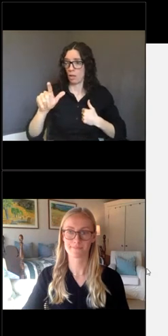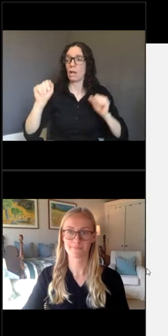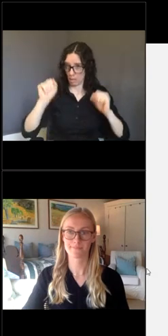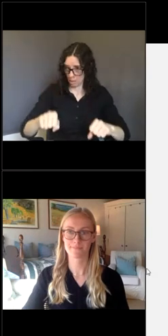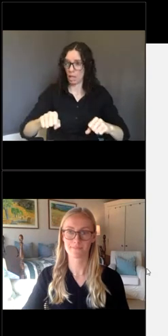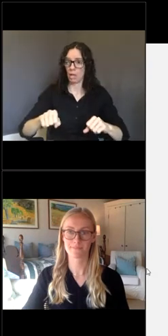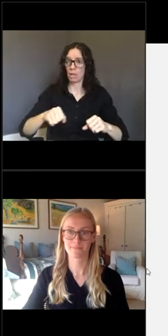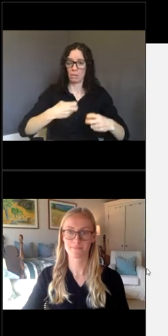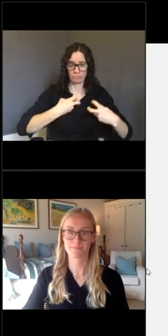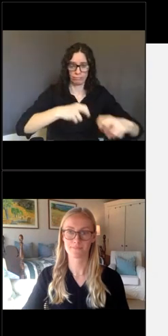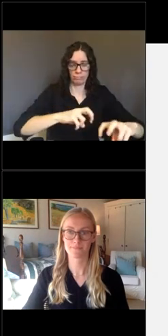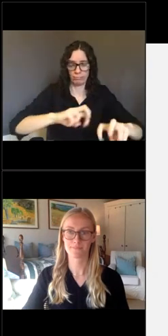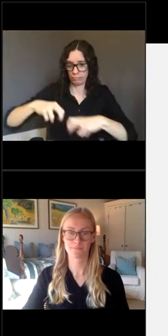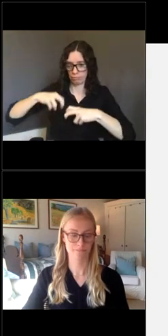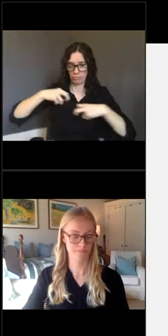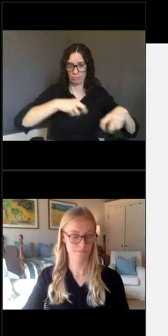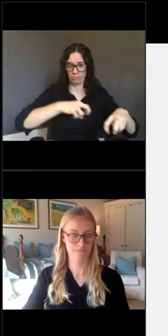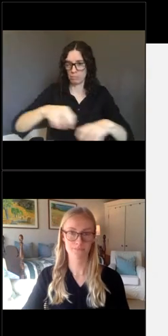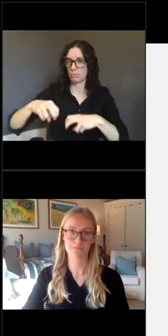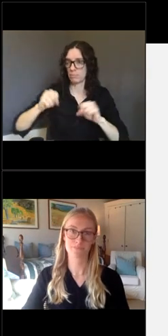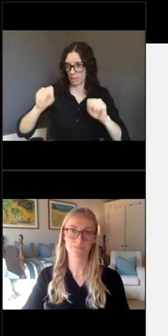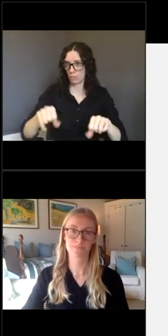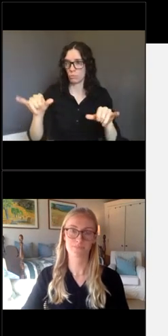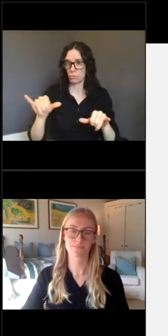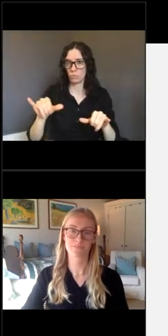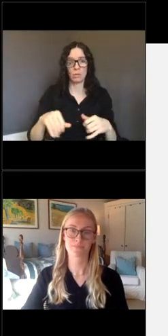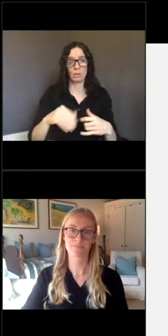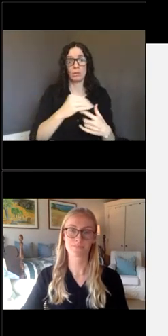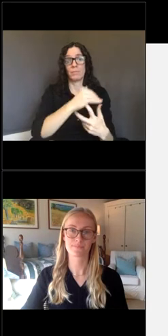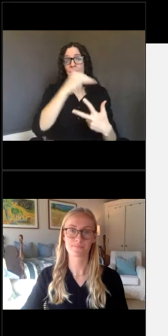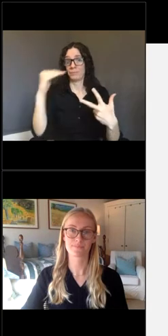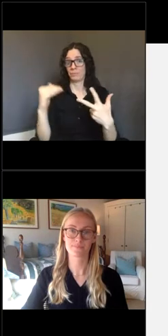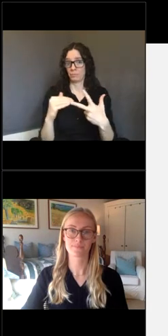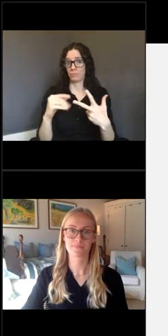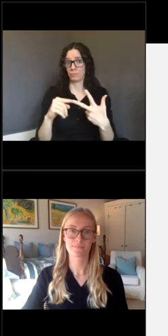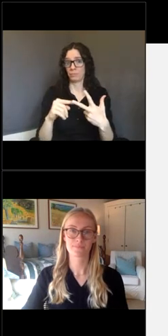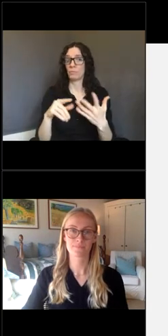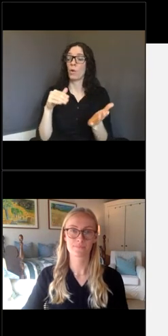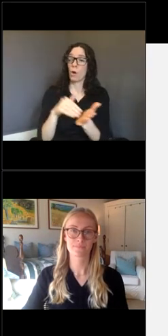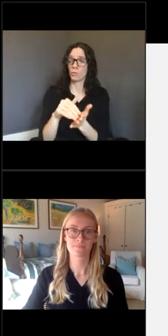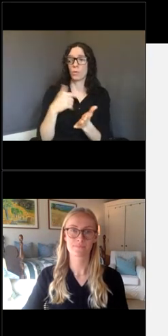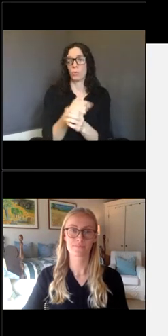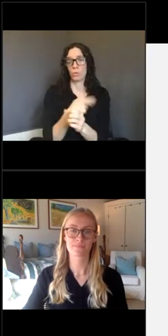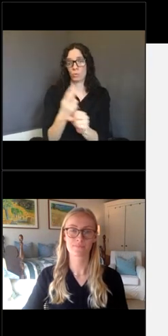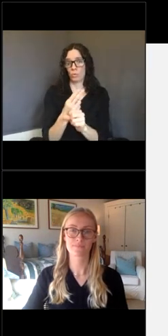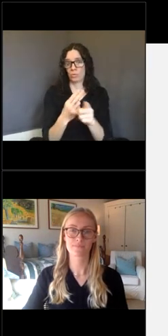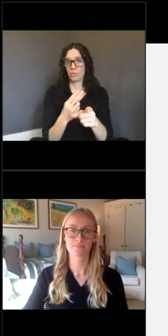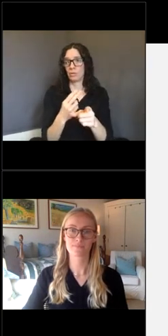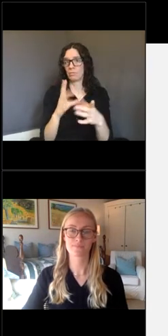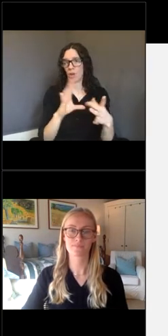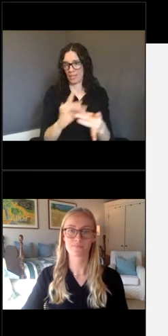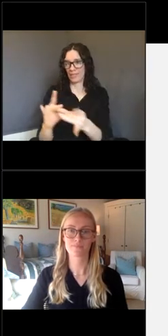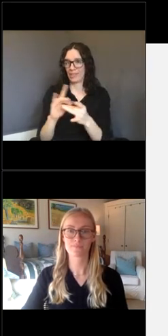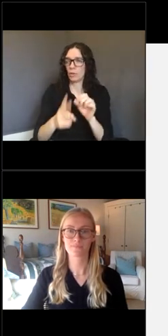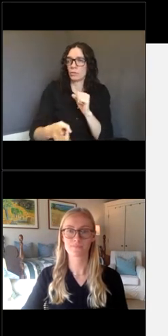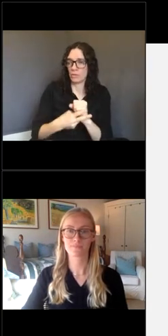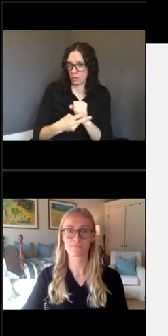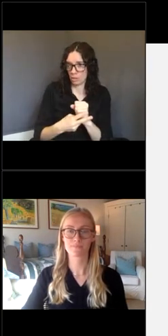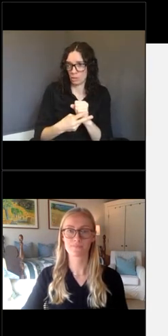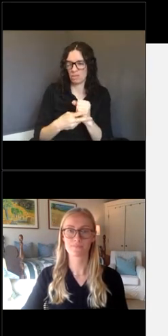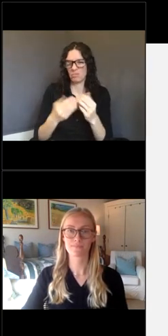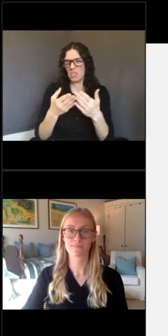we frequently use and have defined more generally connectivity conservation to be efforts